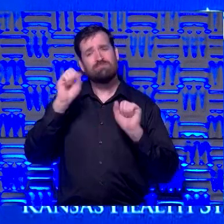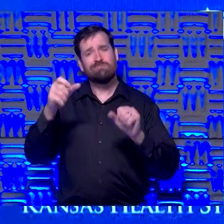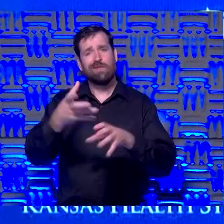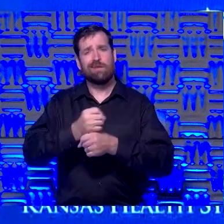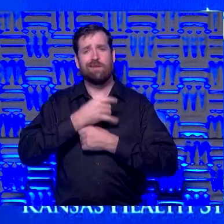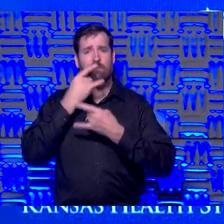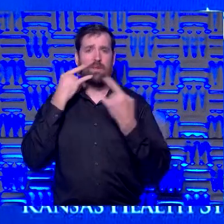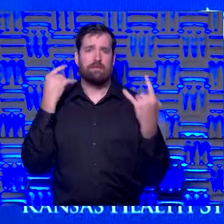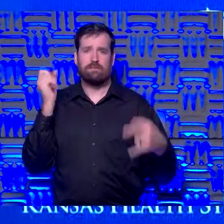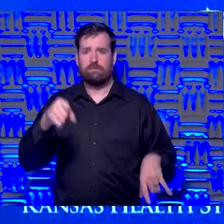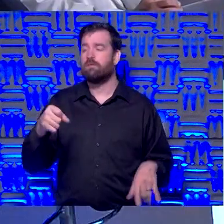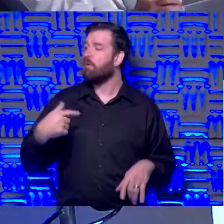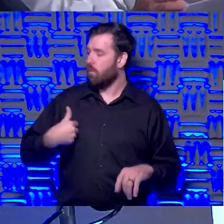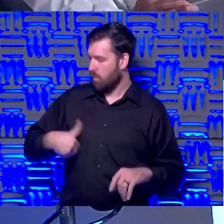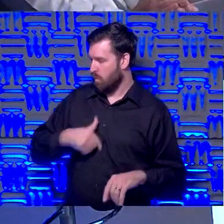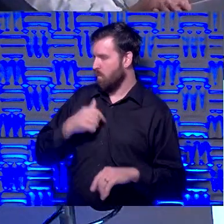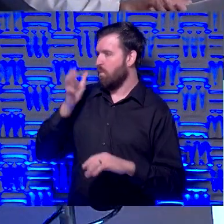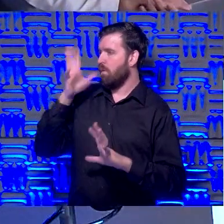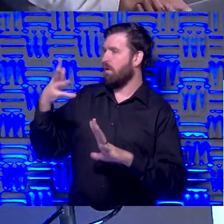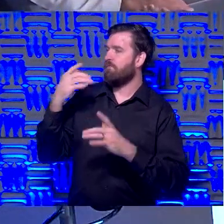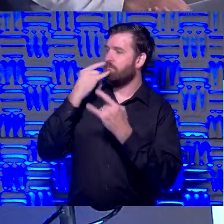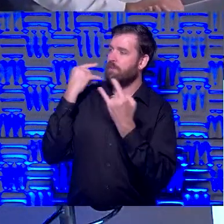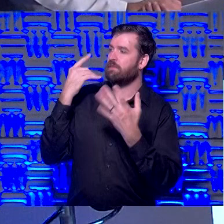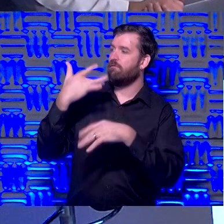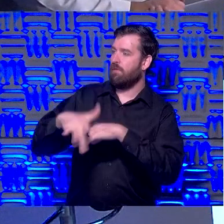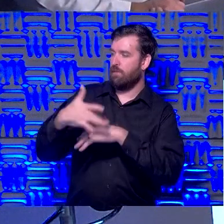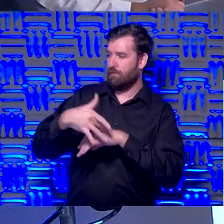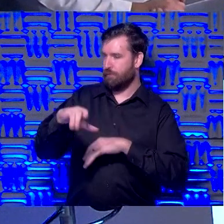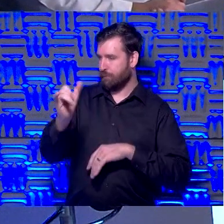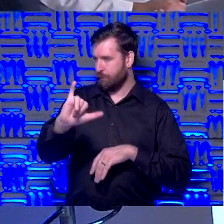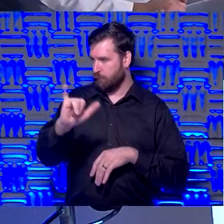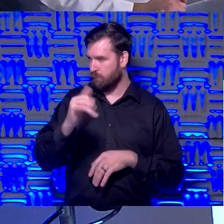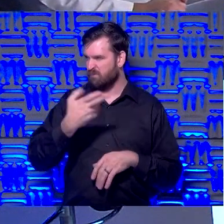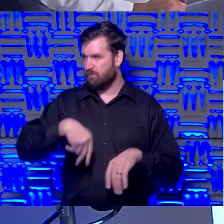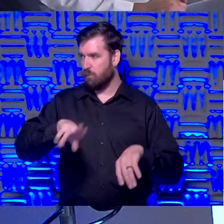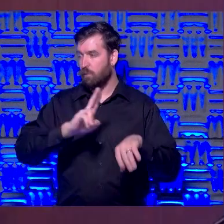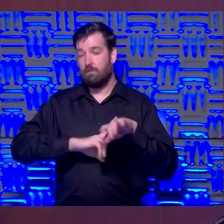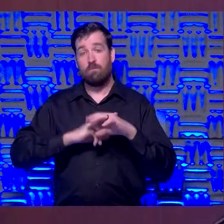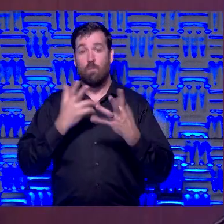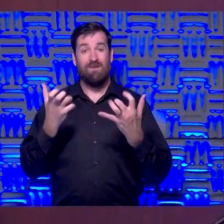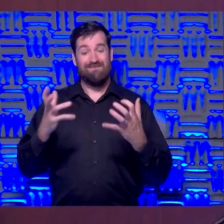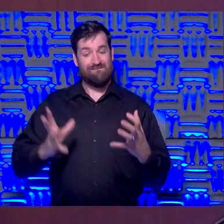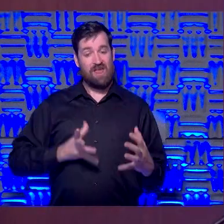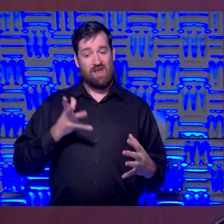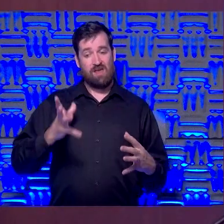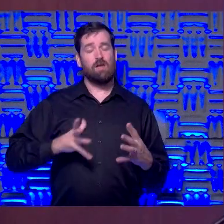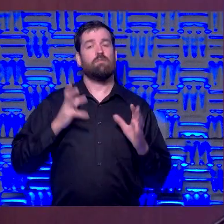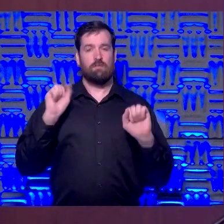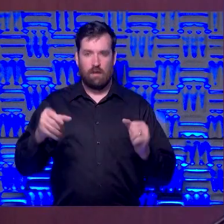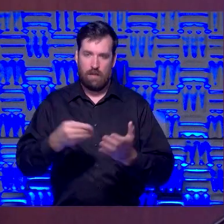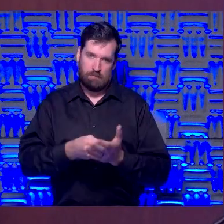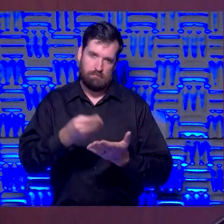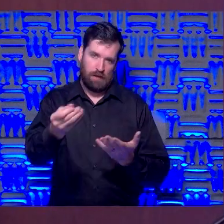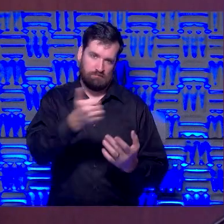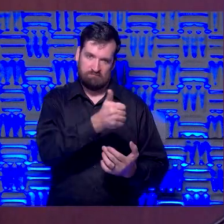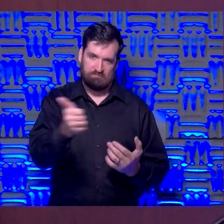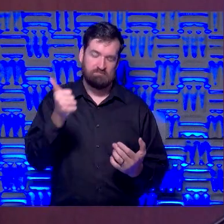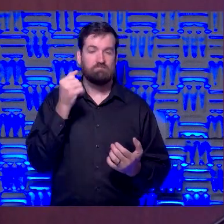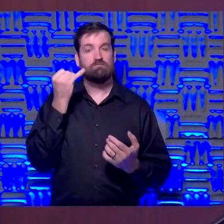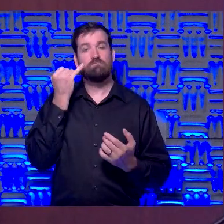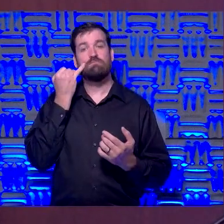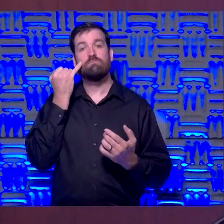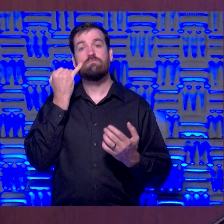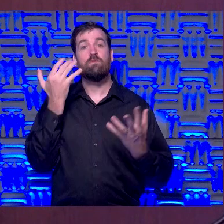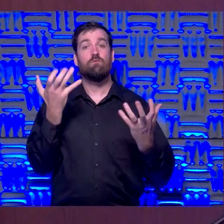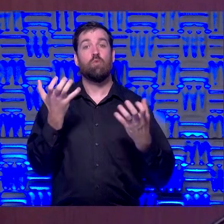So Right, and we will have them available as well. And of course, if you want fancy masks, you can buy those. If you want to make